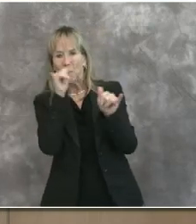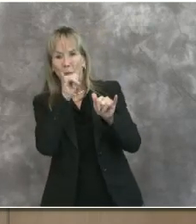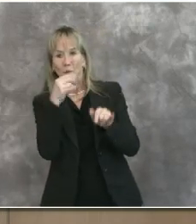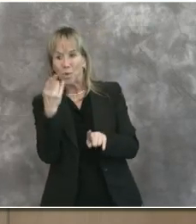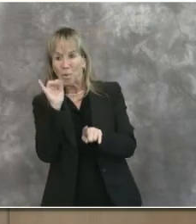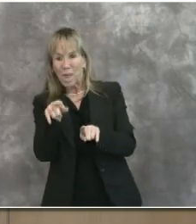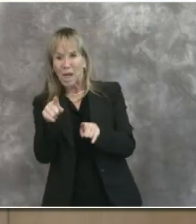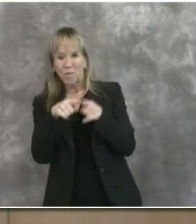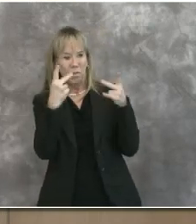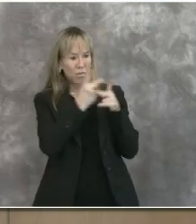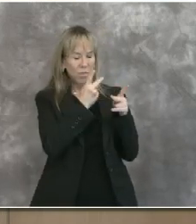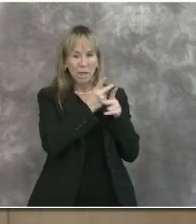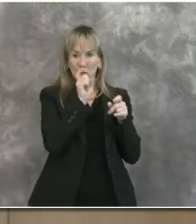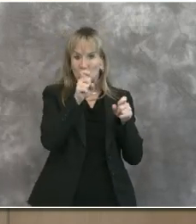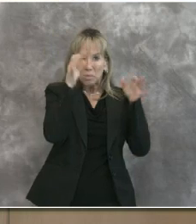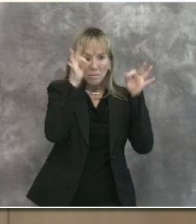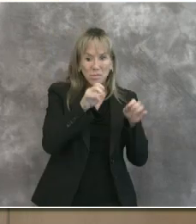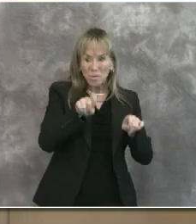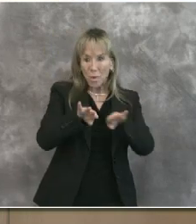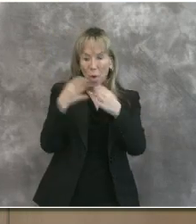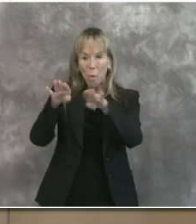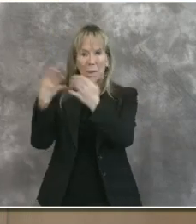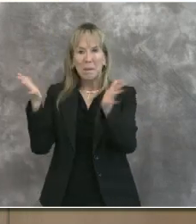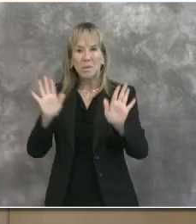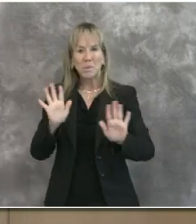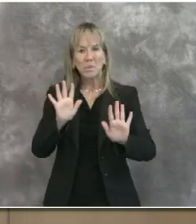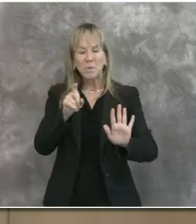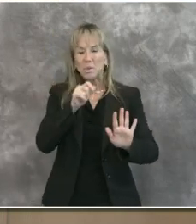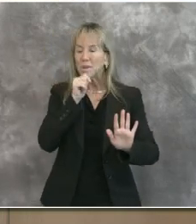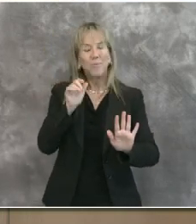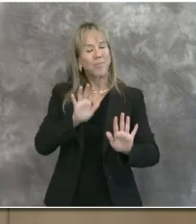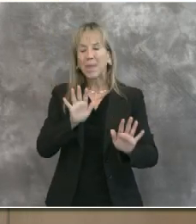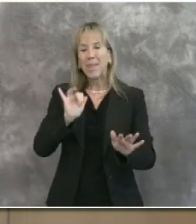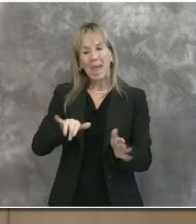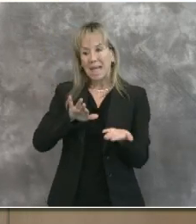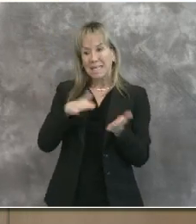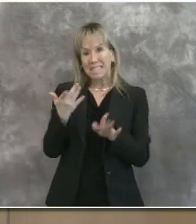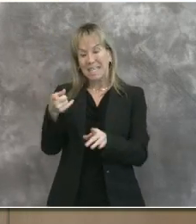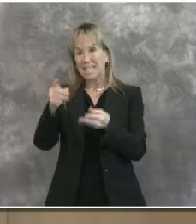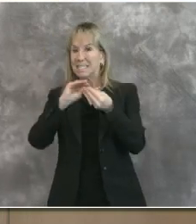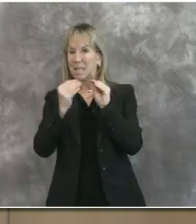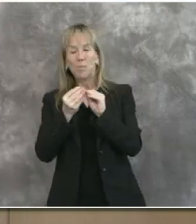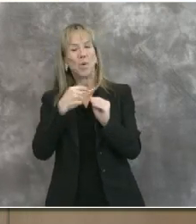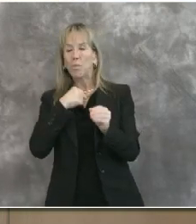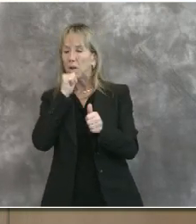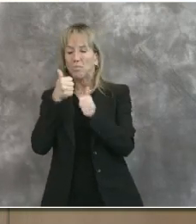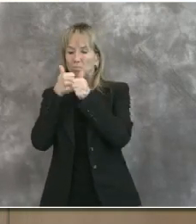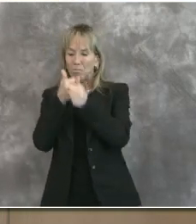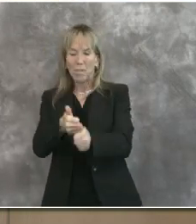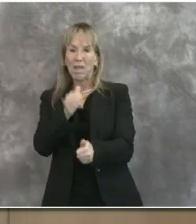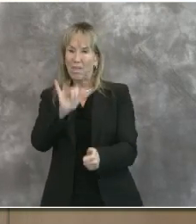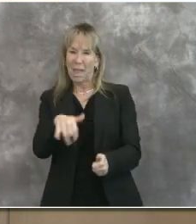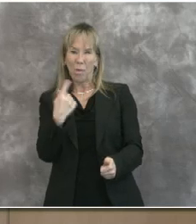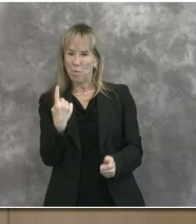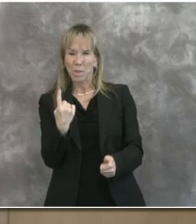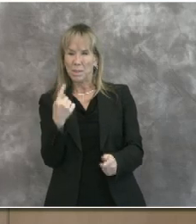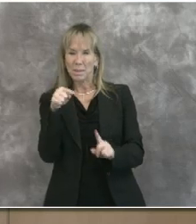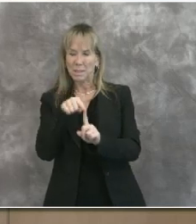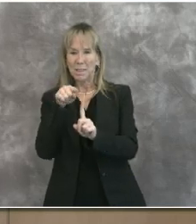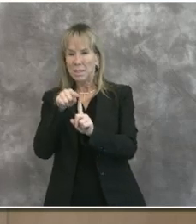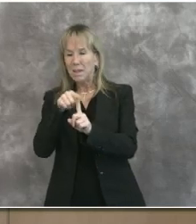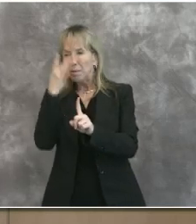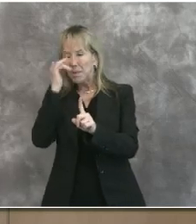used to make decisions about satisfying a criteria to